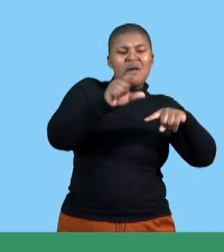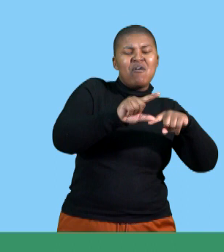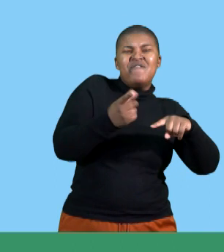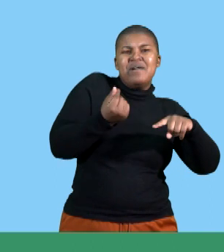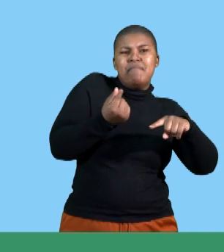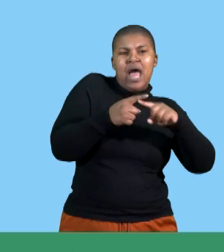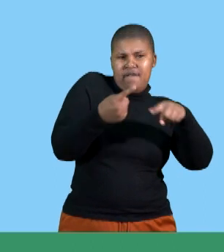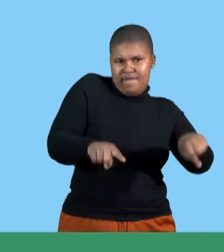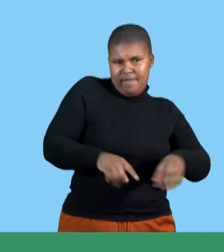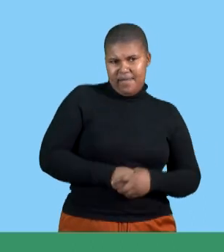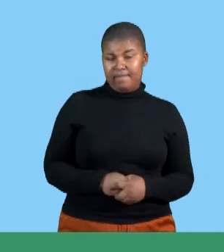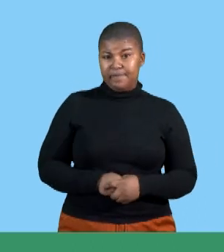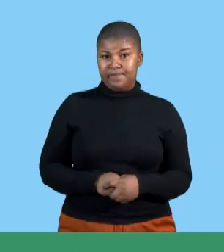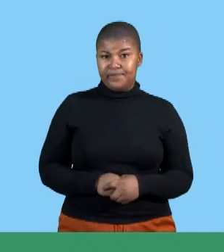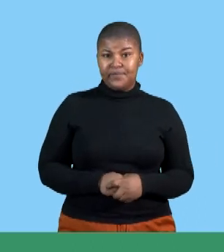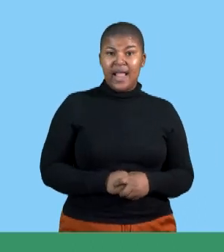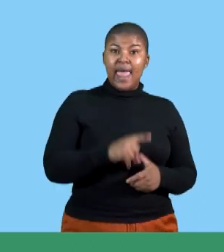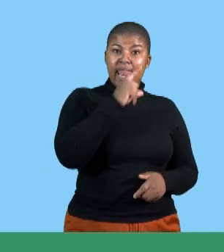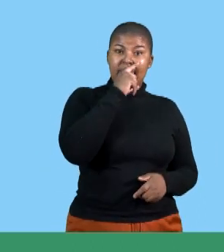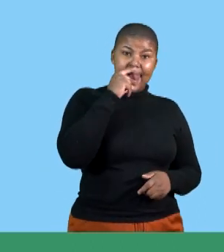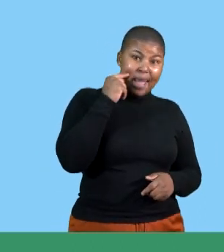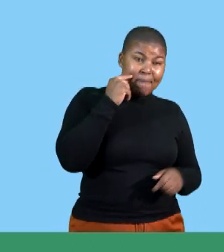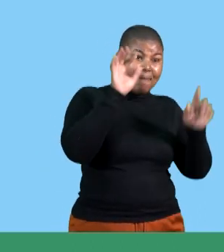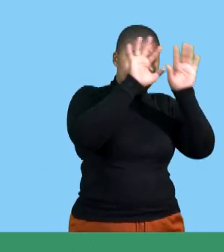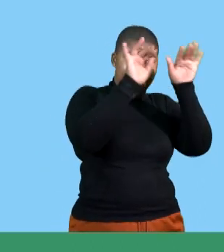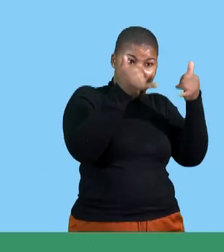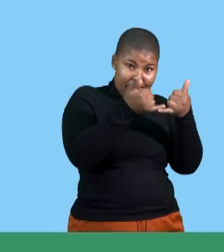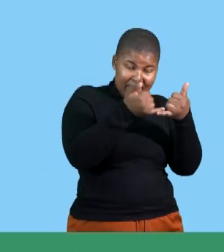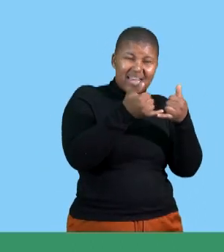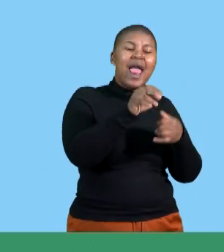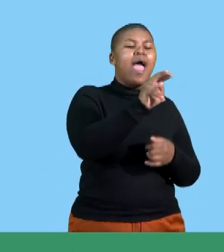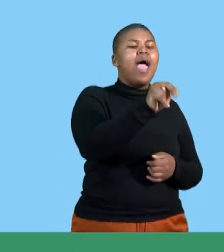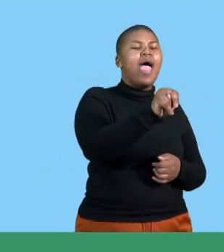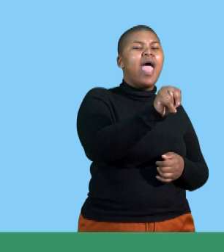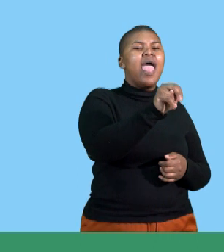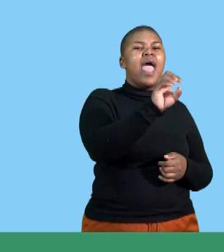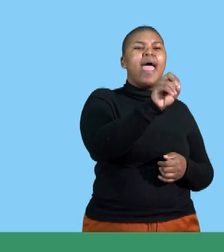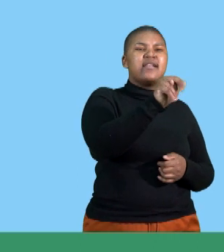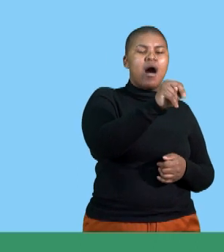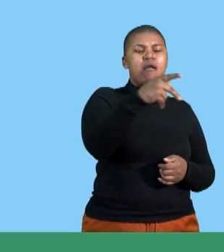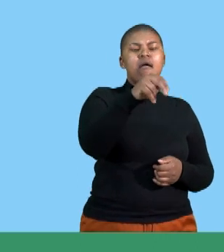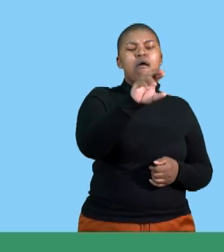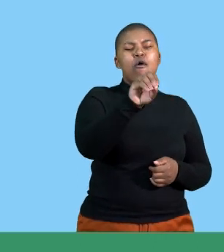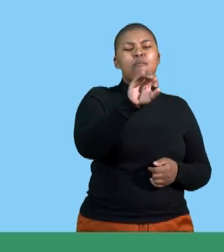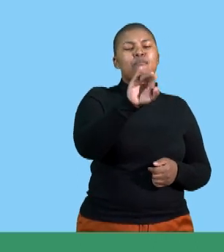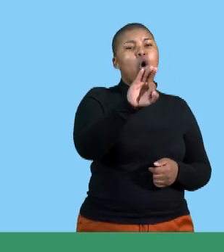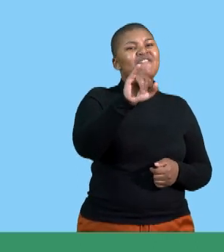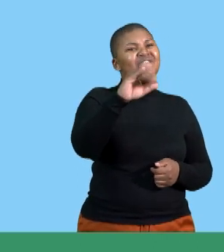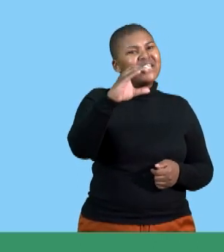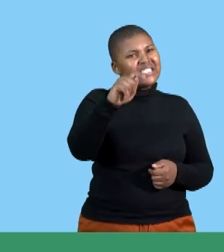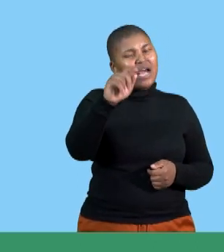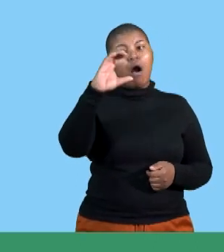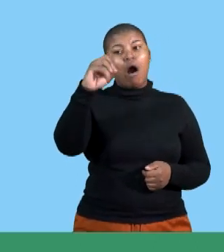NPC. So the name of a non-profit company should end with NPC. So you